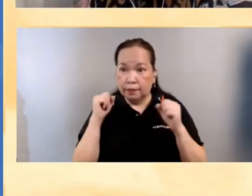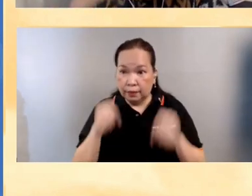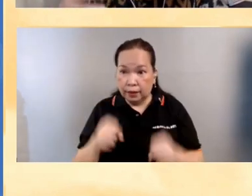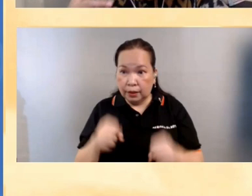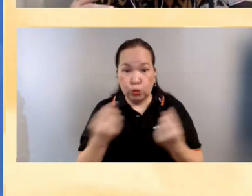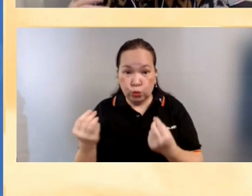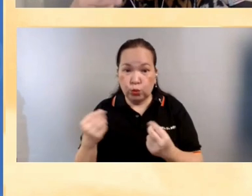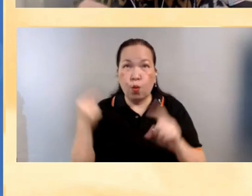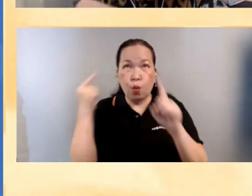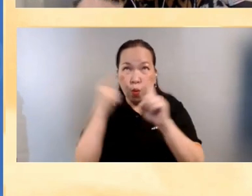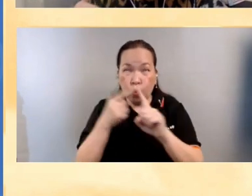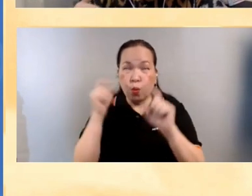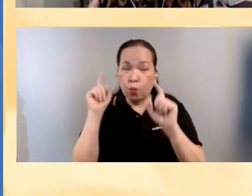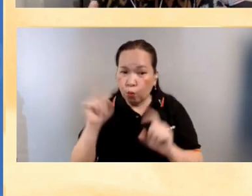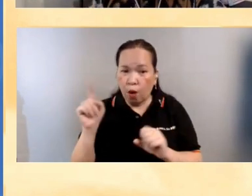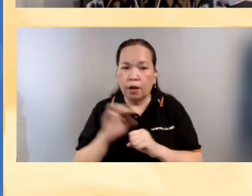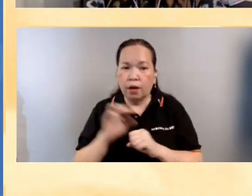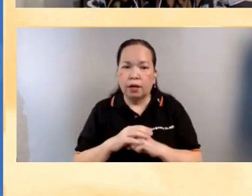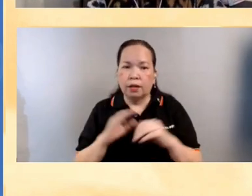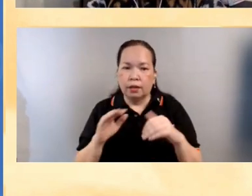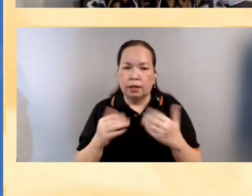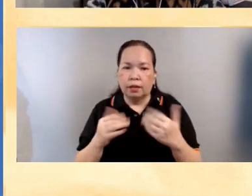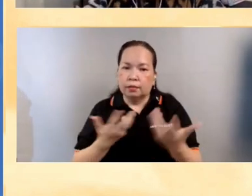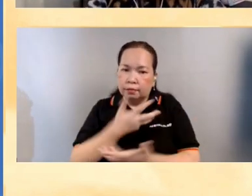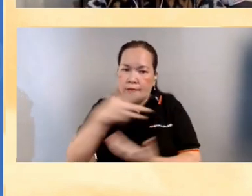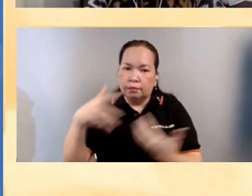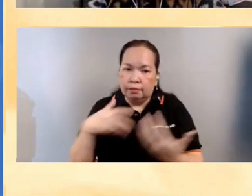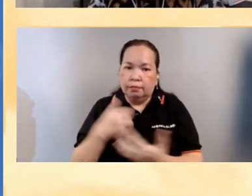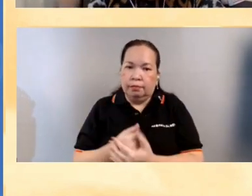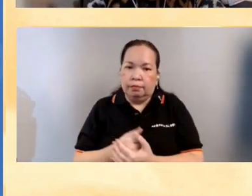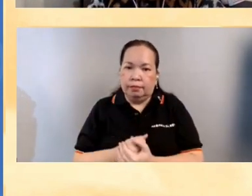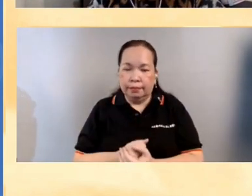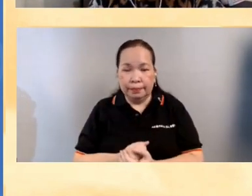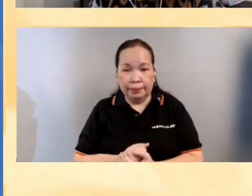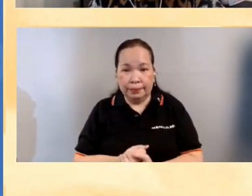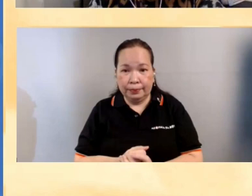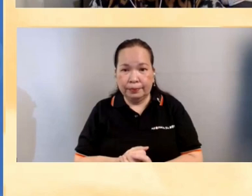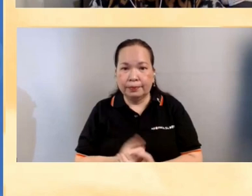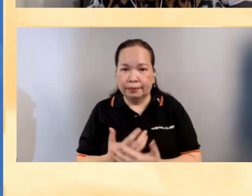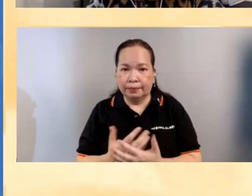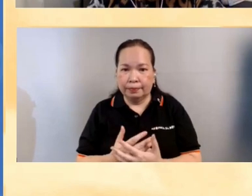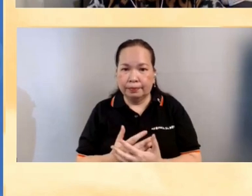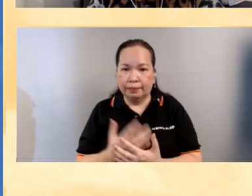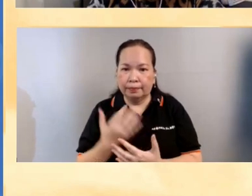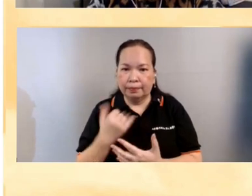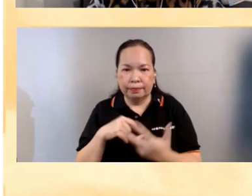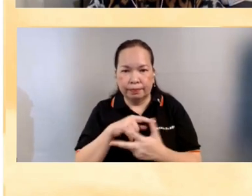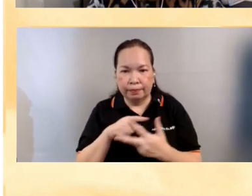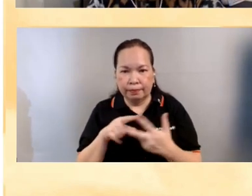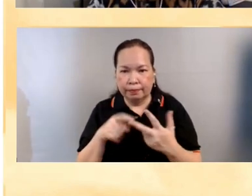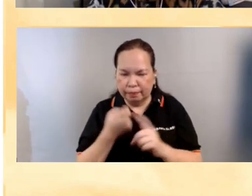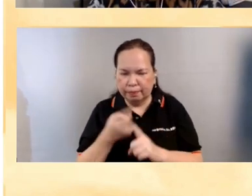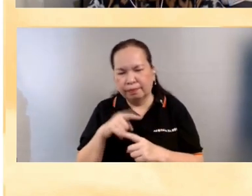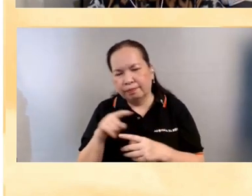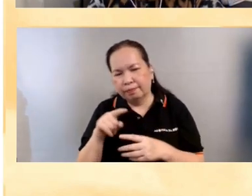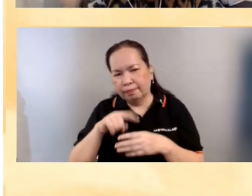of this can actually help prevent re-victimization. Okay, and that's actually like from our finding.